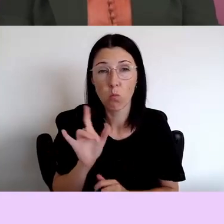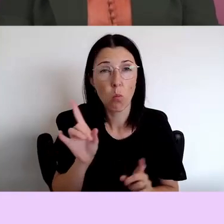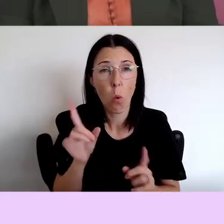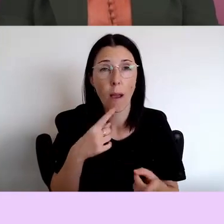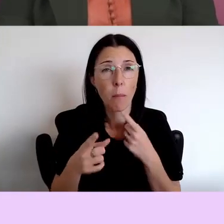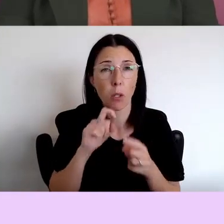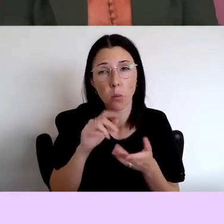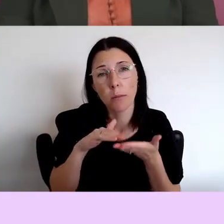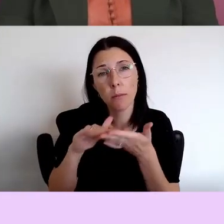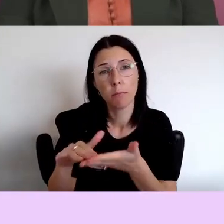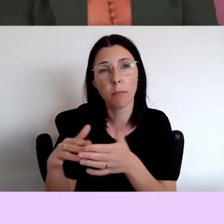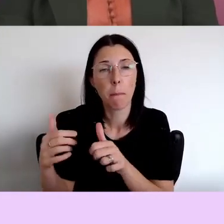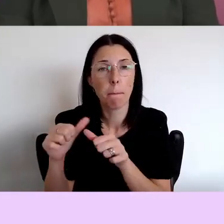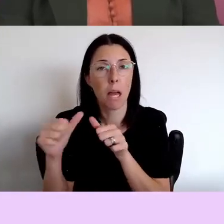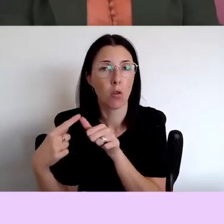better to them.